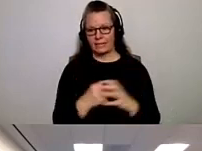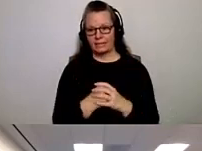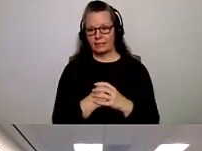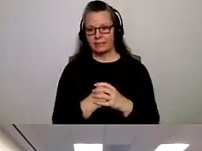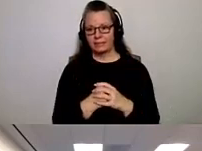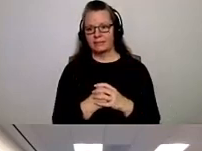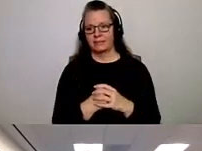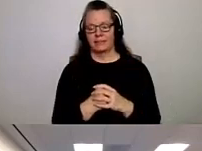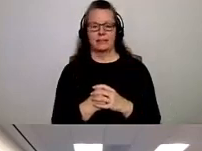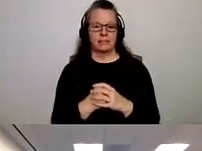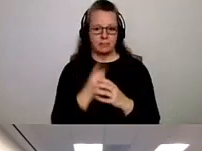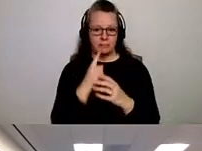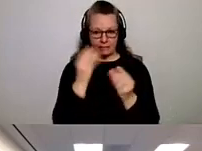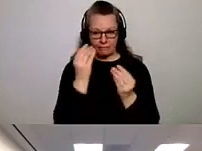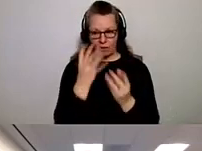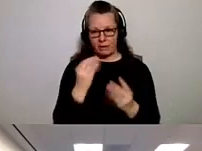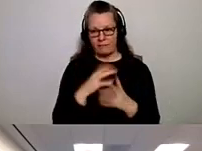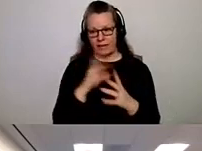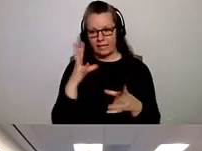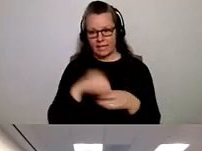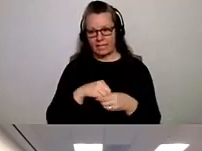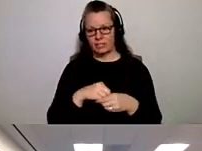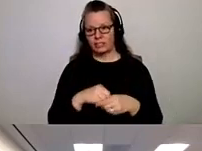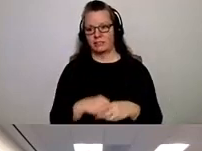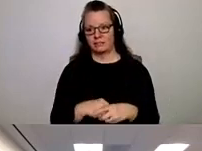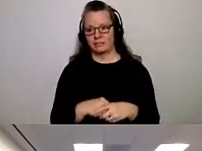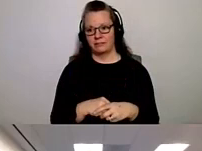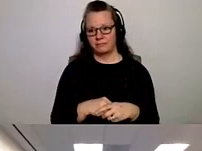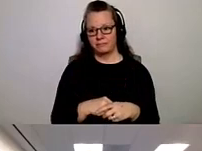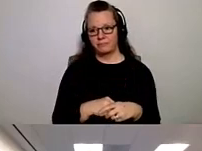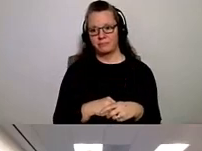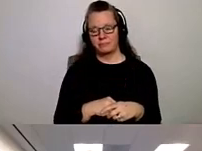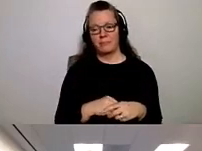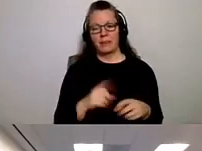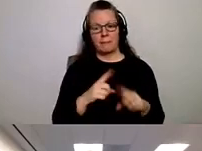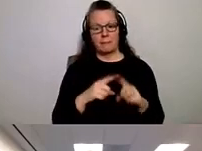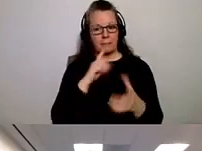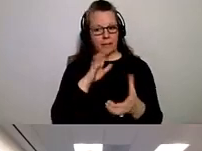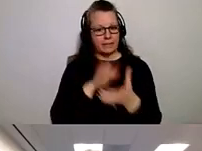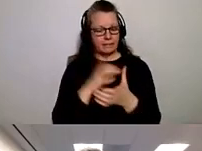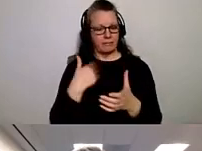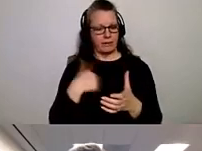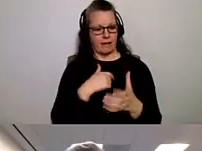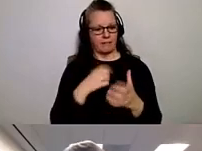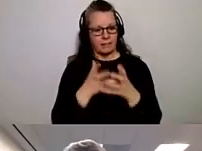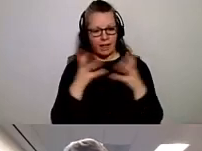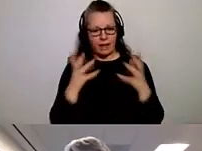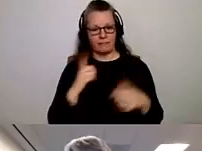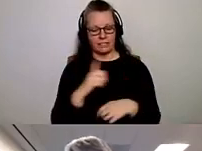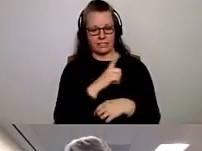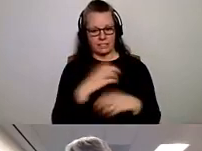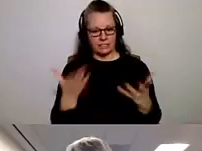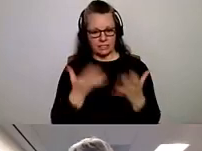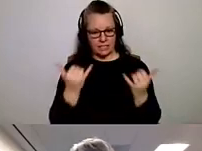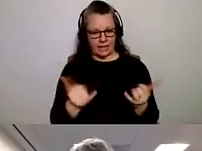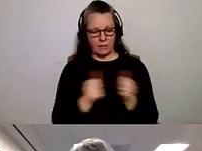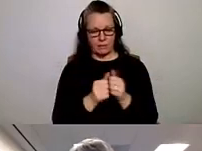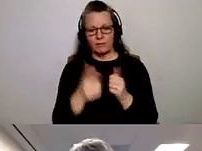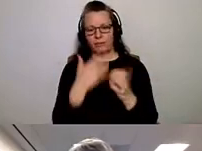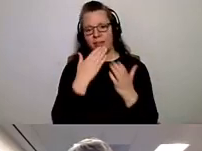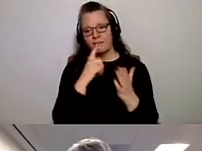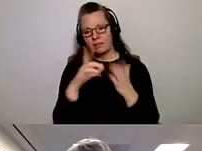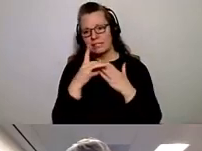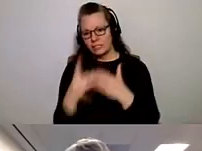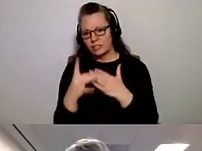and engaging. I also believe there's a number of legislators with us today, so thank you for your leadership and